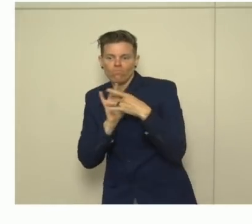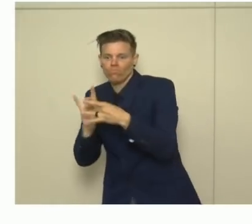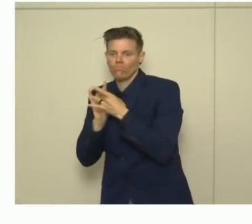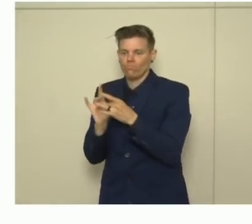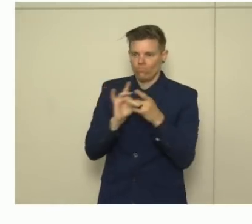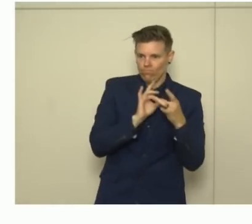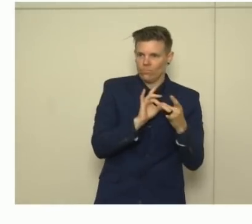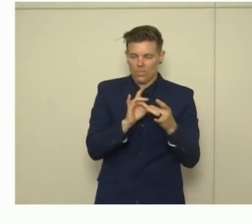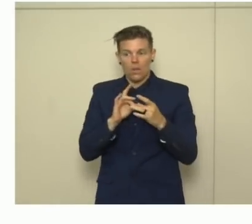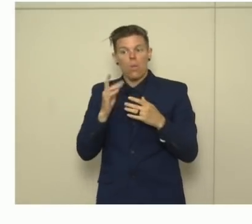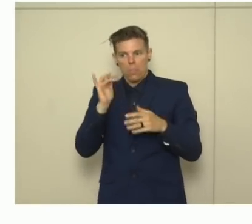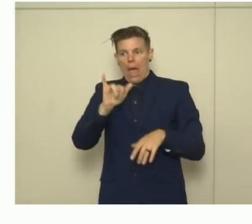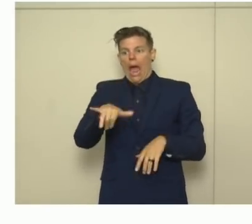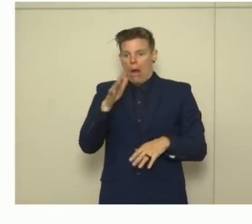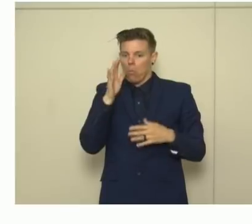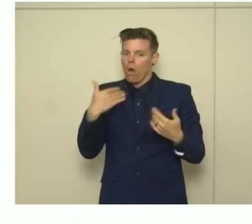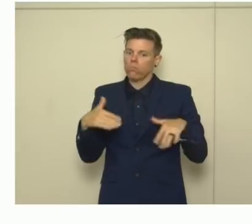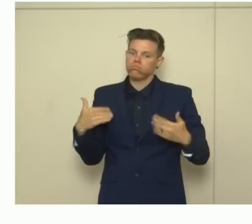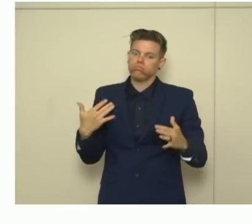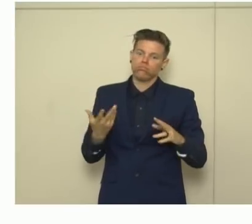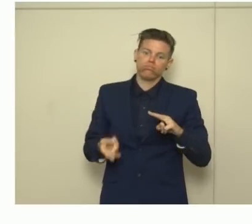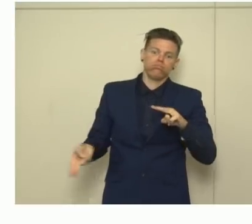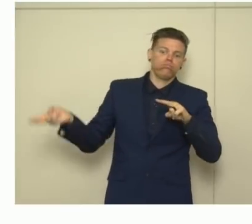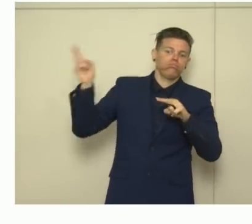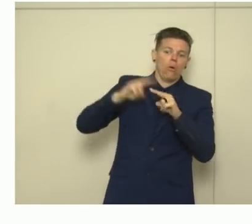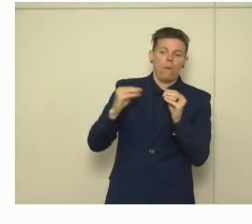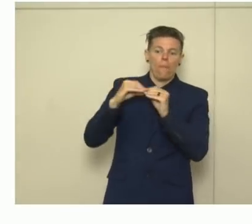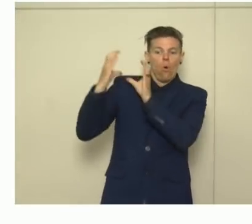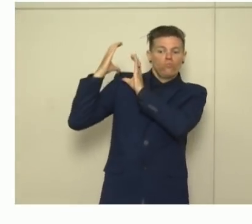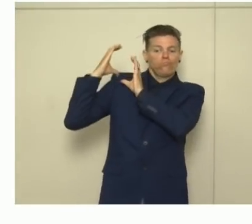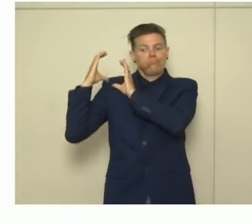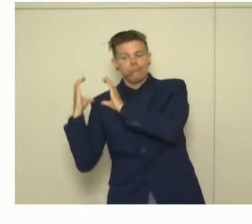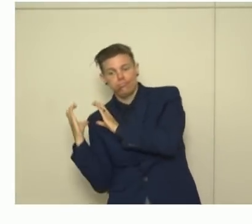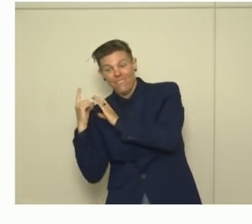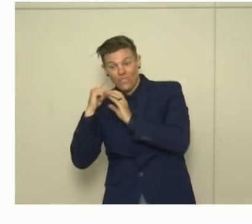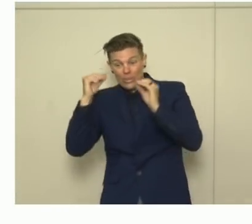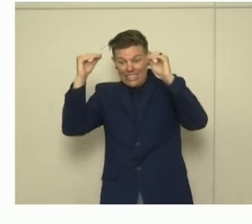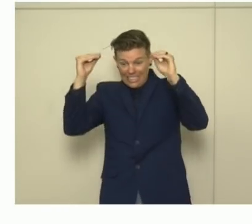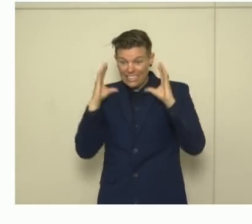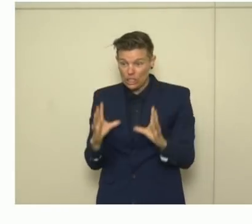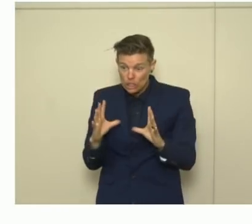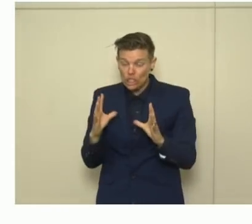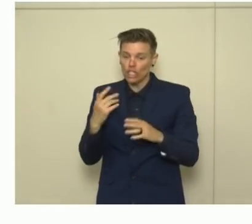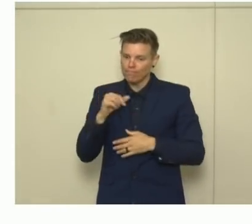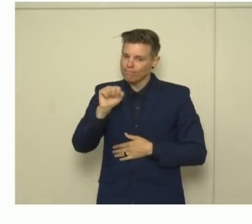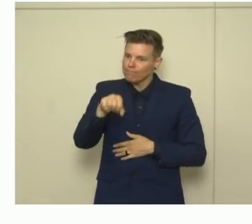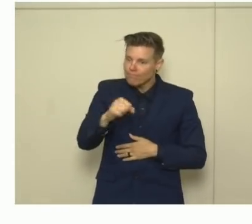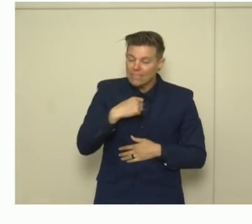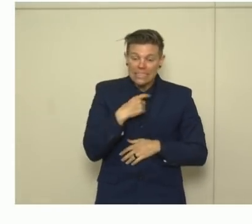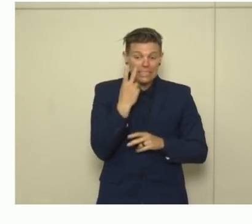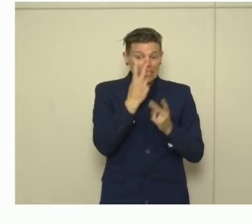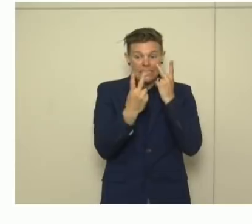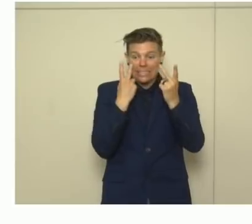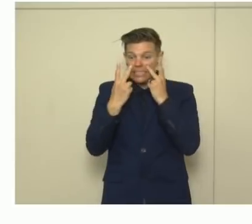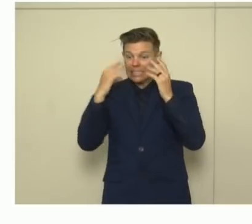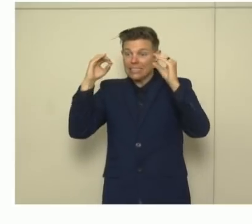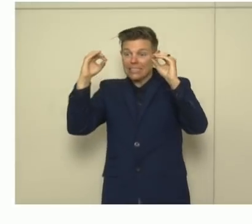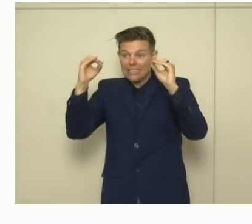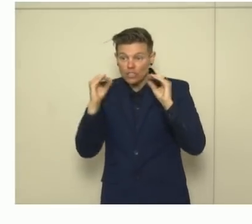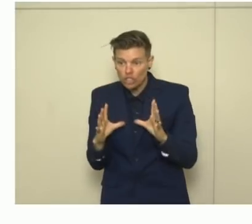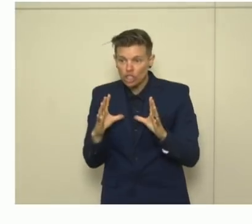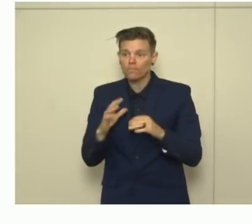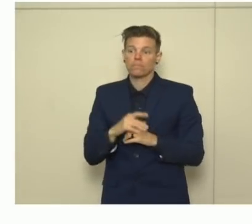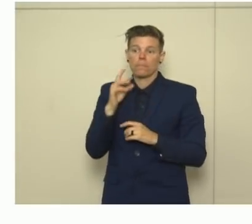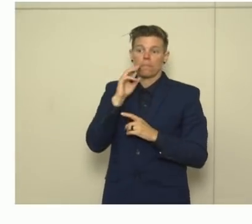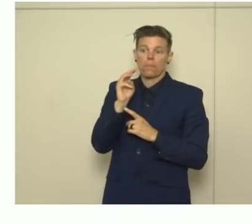to pop in on your online classrooms. Ms. Cavender, Mr. Ippel, thank you for letting me pop in and be a part of your classroom for a